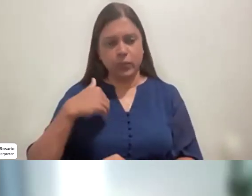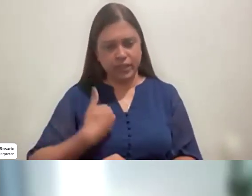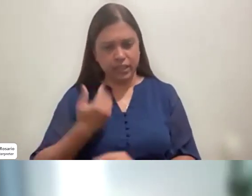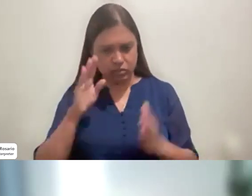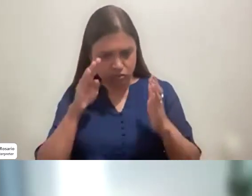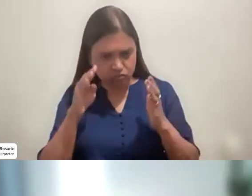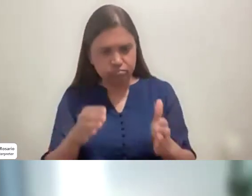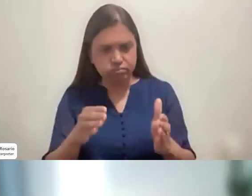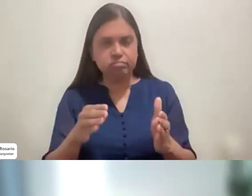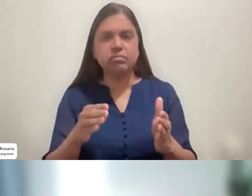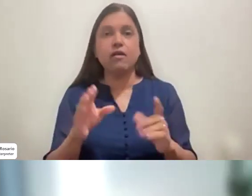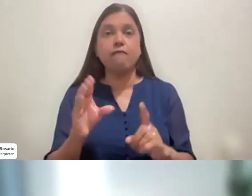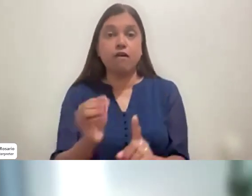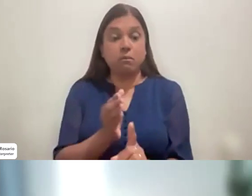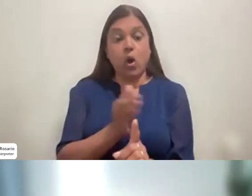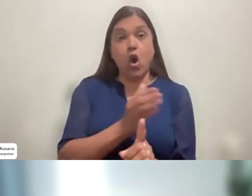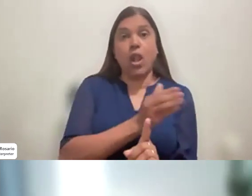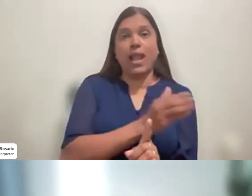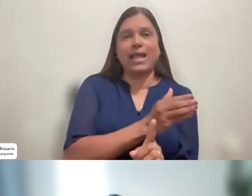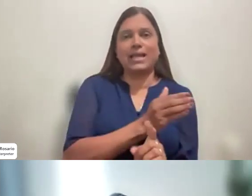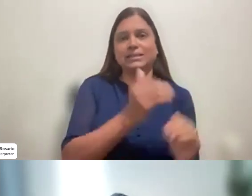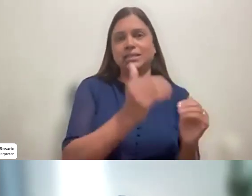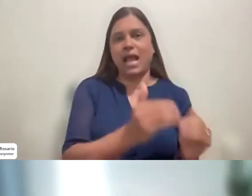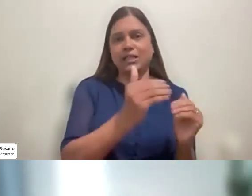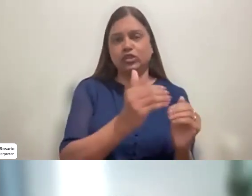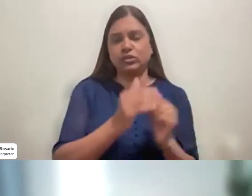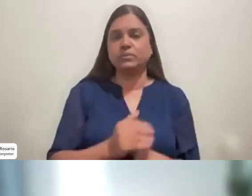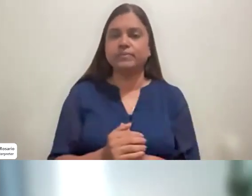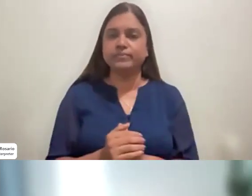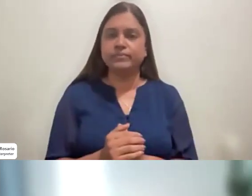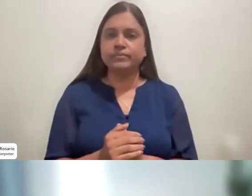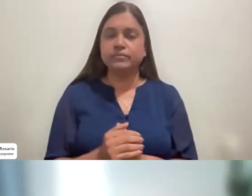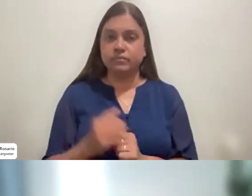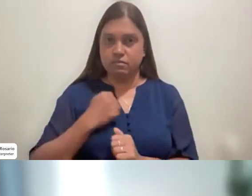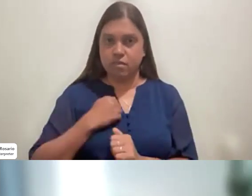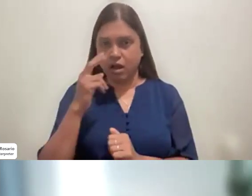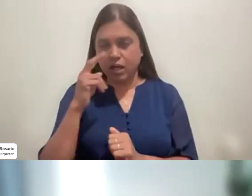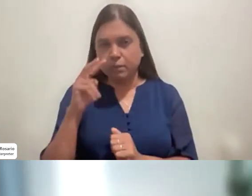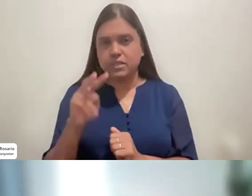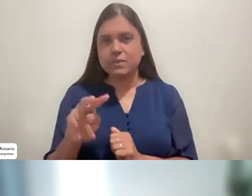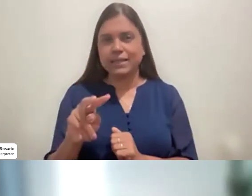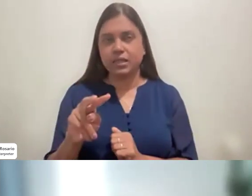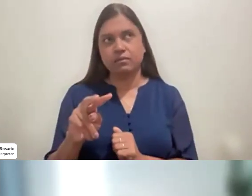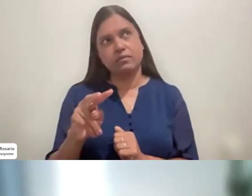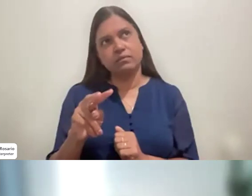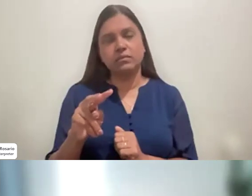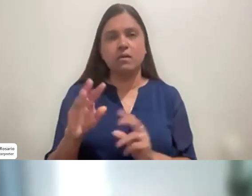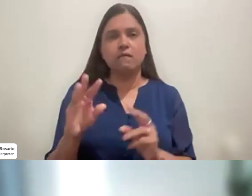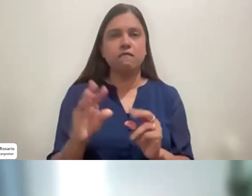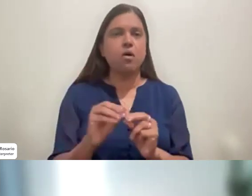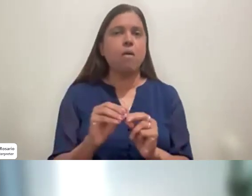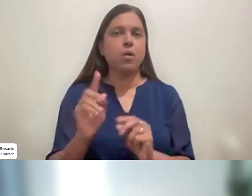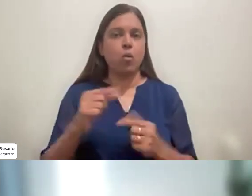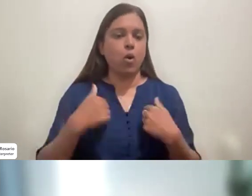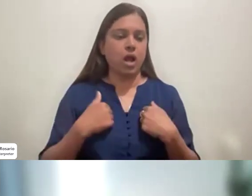from the very early stages. From my perspective, or from what I'm